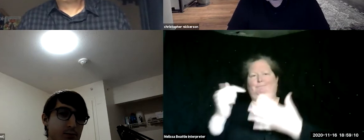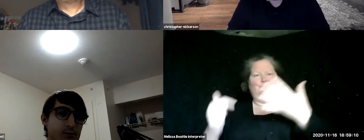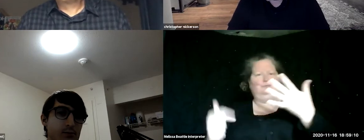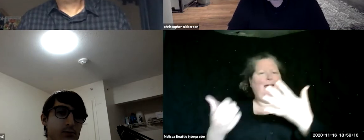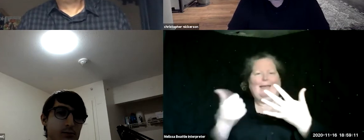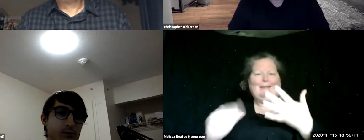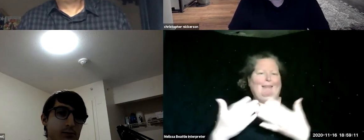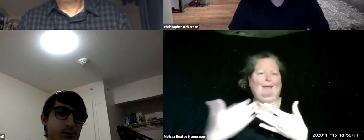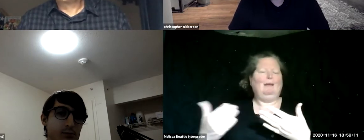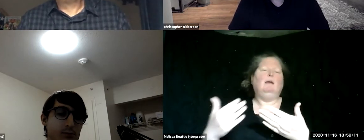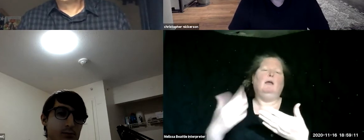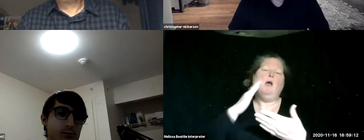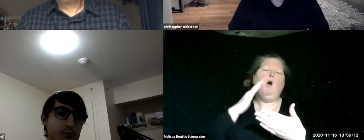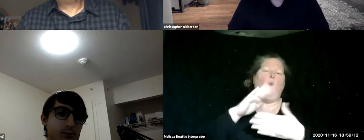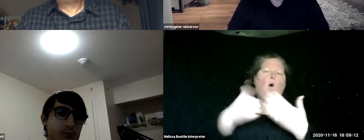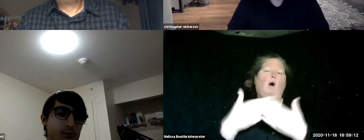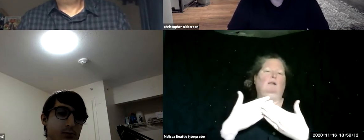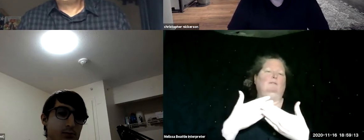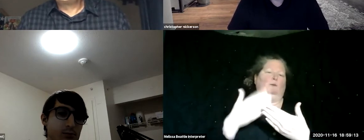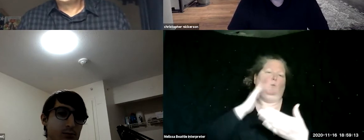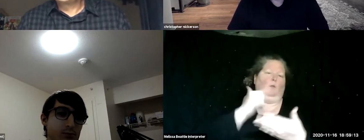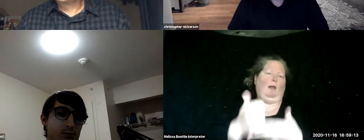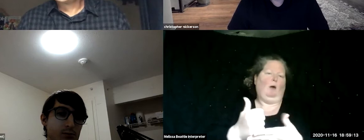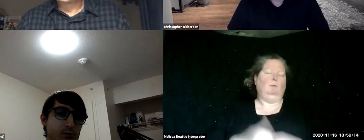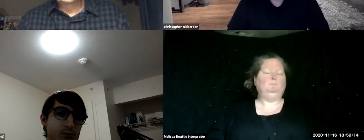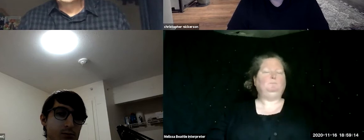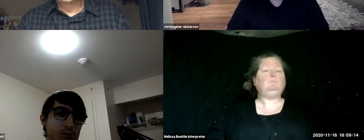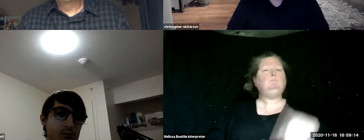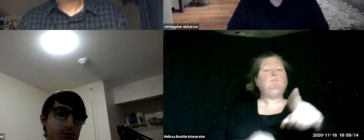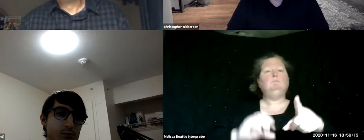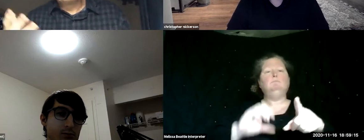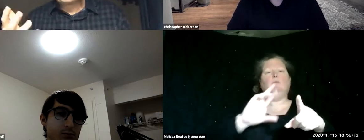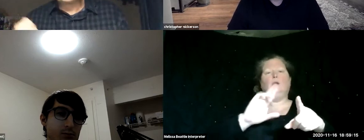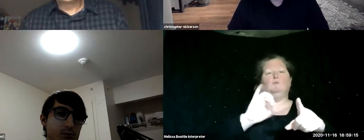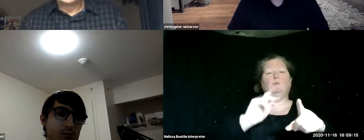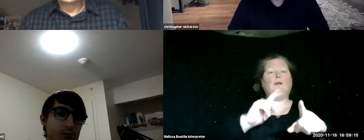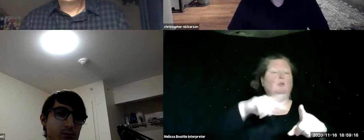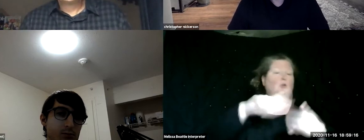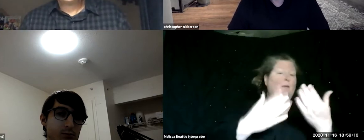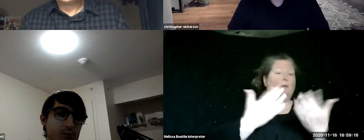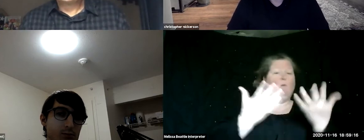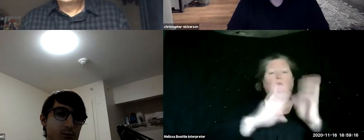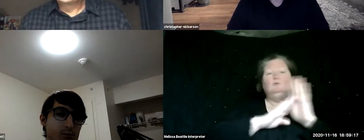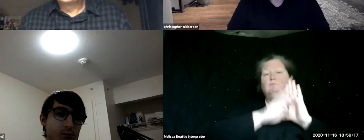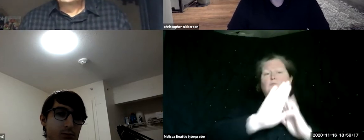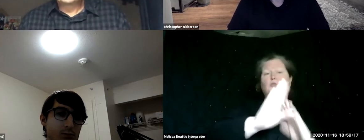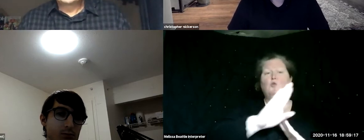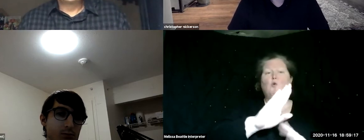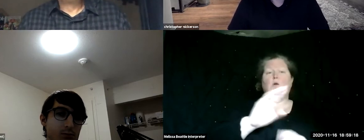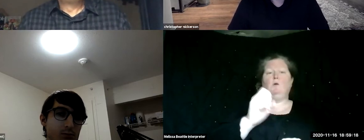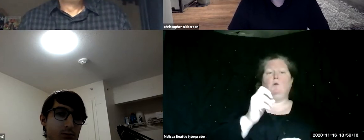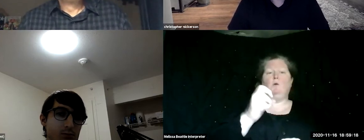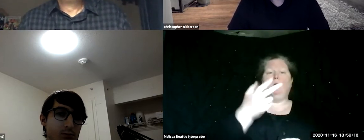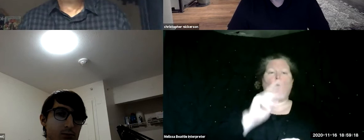add to it a little bit for you too. I think at some point, right? I mean, you want to build your own toolkit, maybe, or you're going to find your